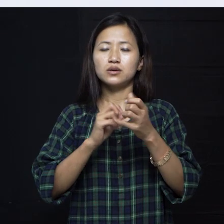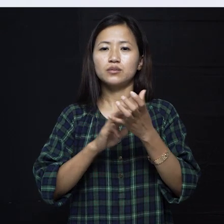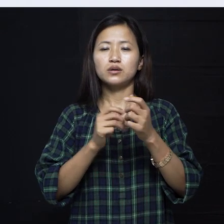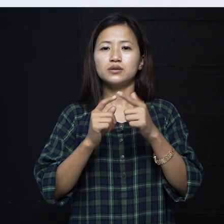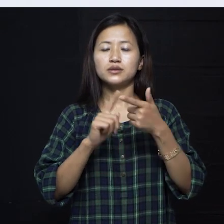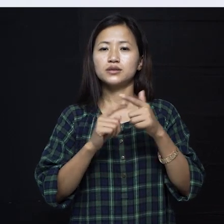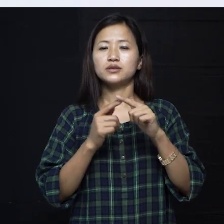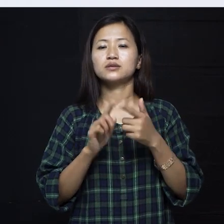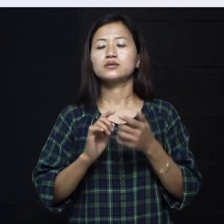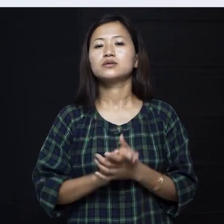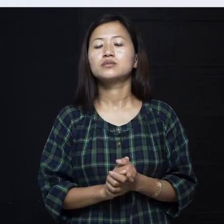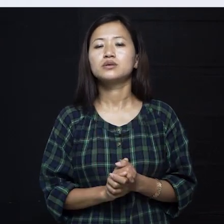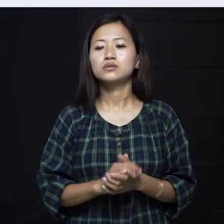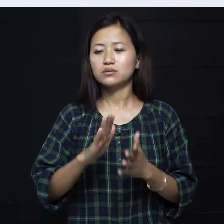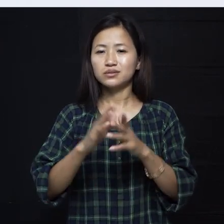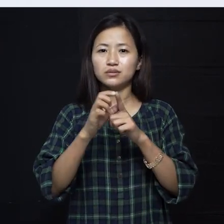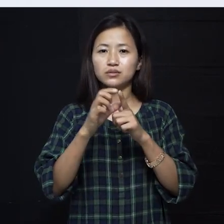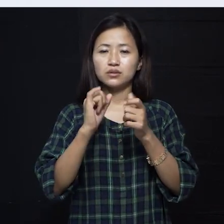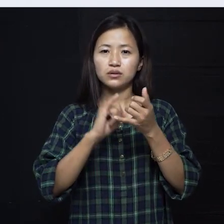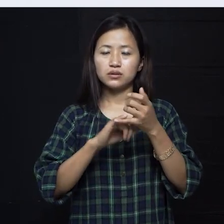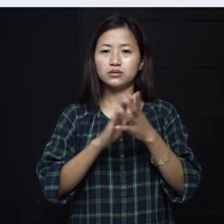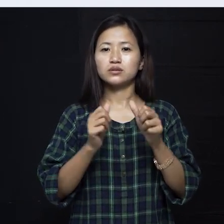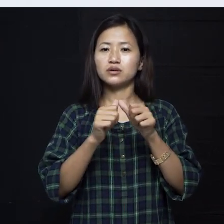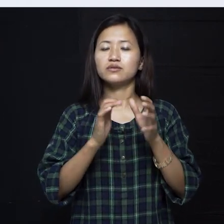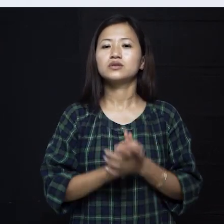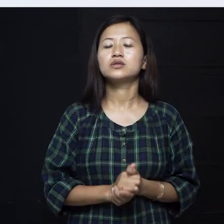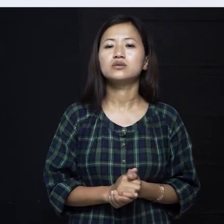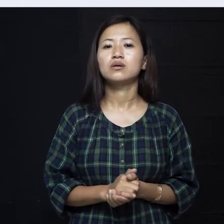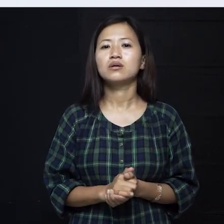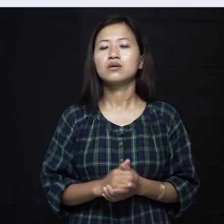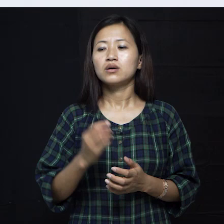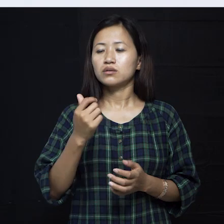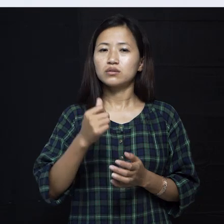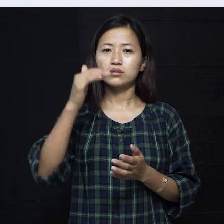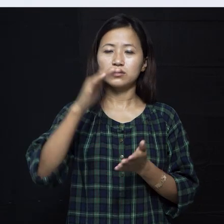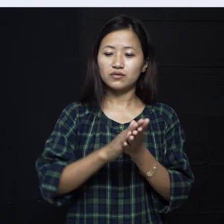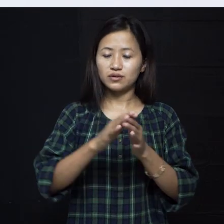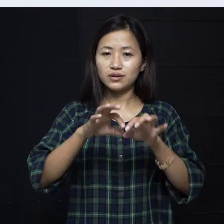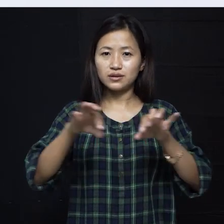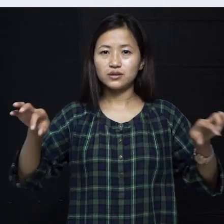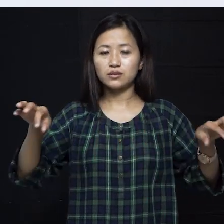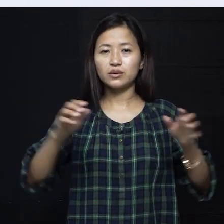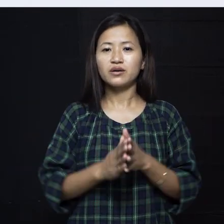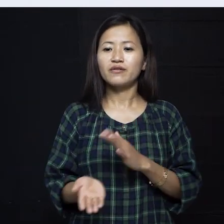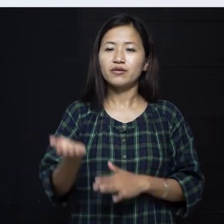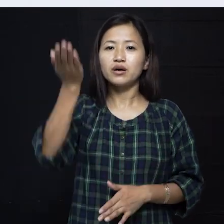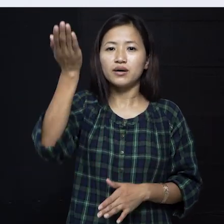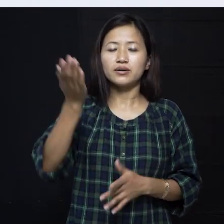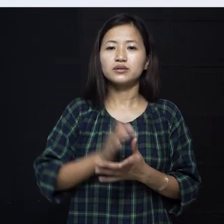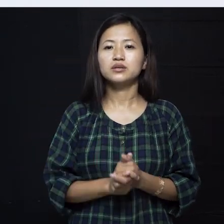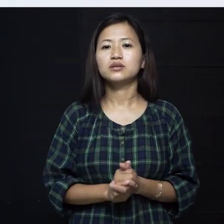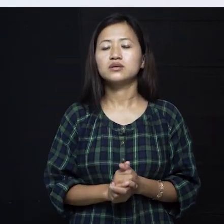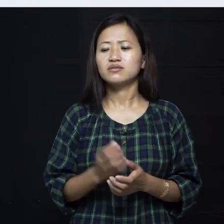that is disadvantages, and that is to do with the cost of laying the pipeline is very high, it